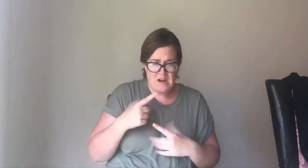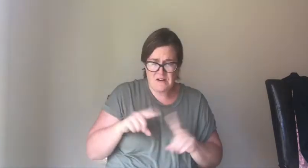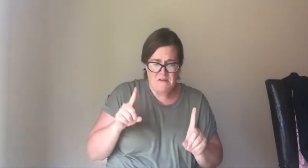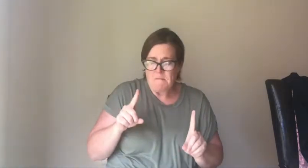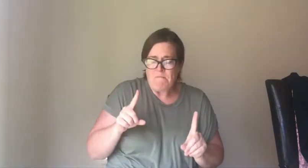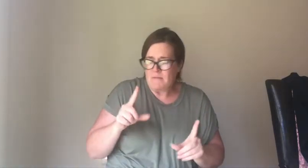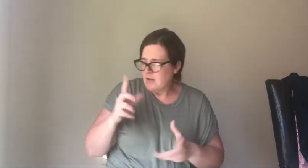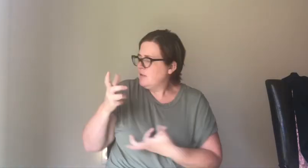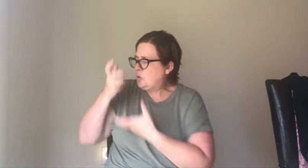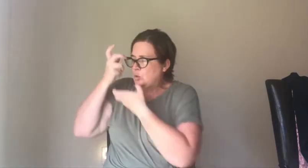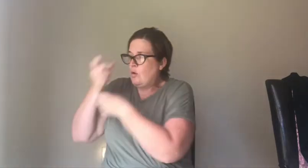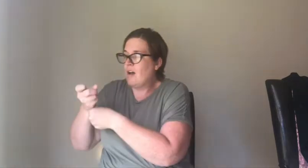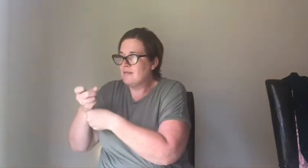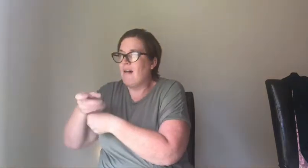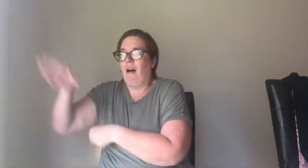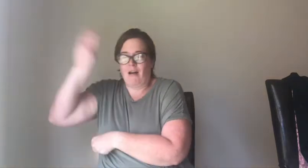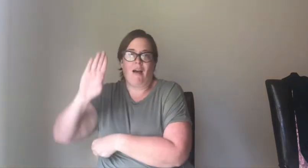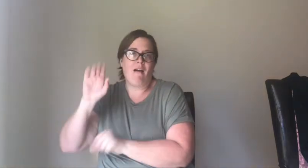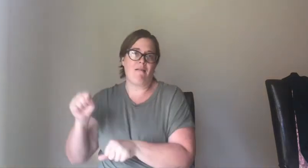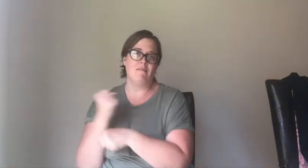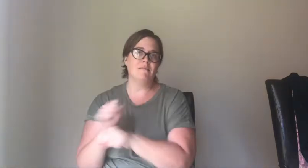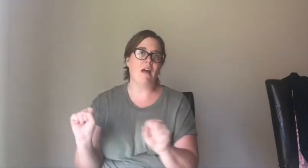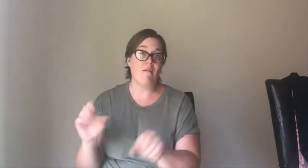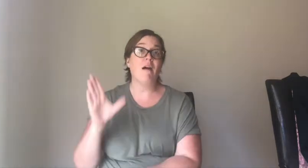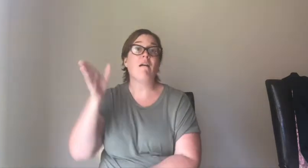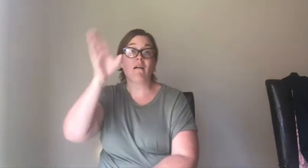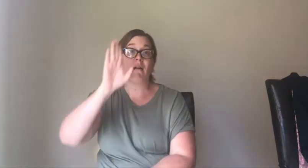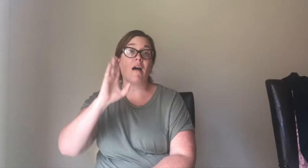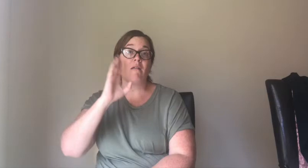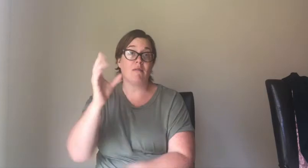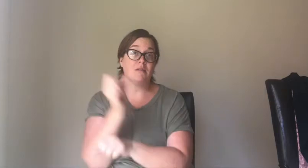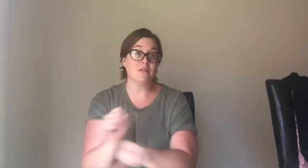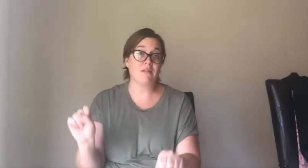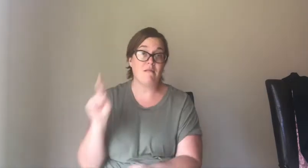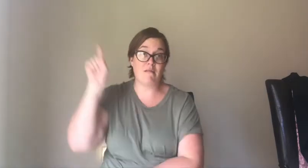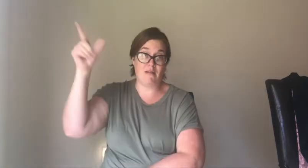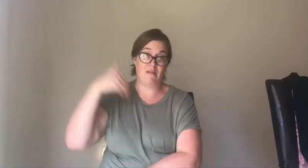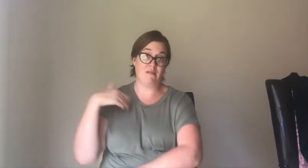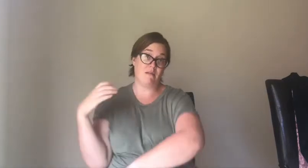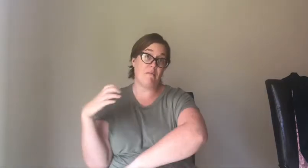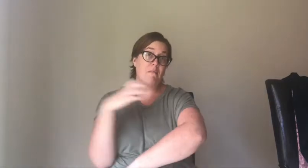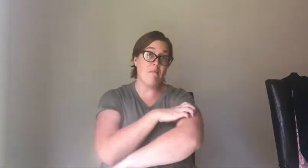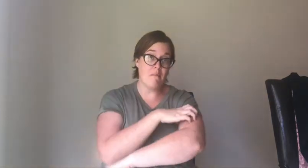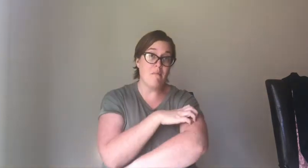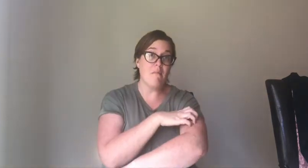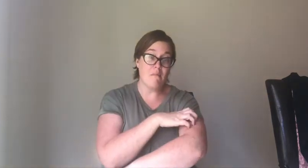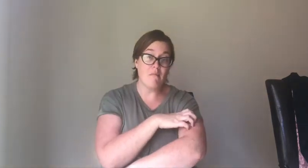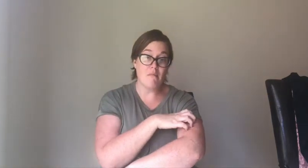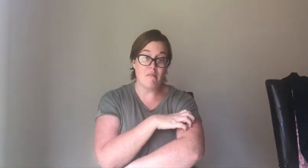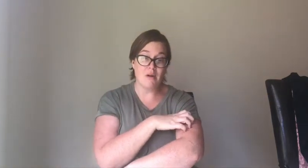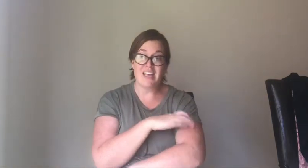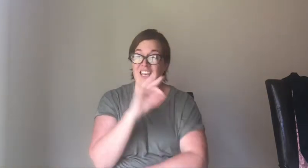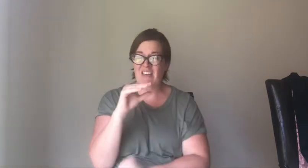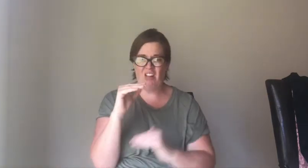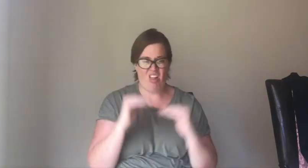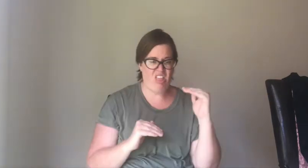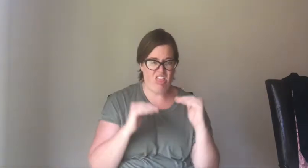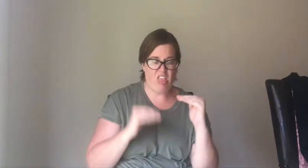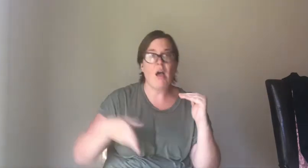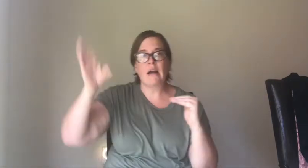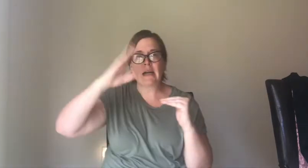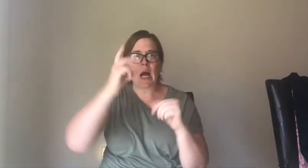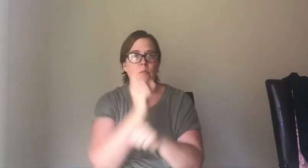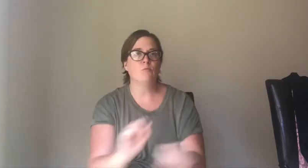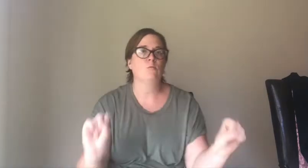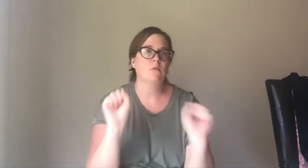Persia is just as bloodthirsty. King Darius is still a brutal narcissist who wants to punish anybody who stands up against him. The